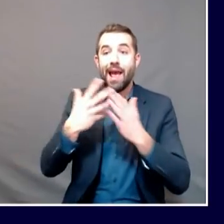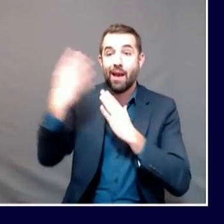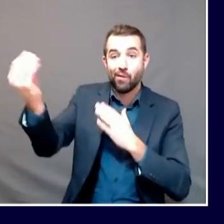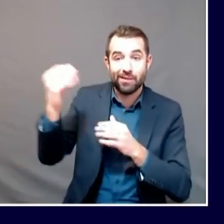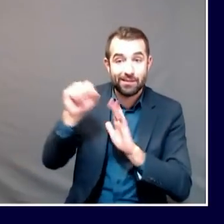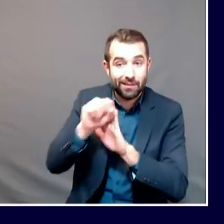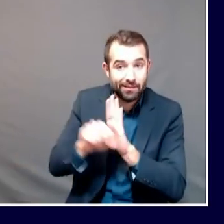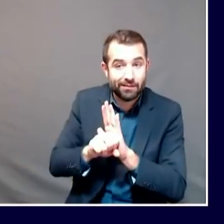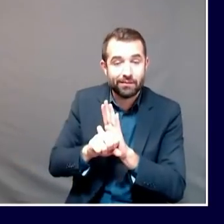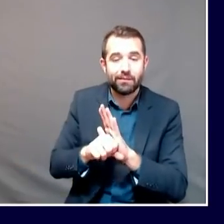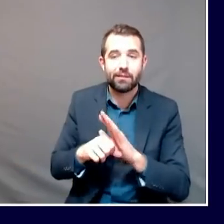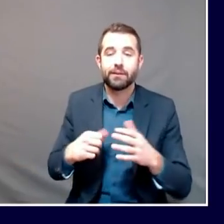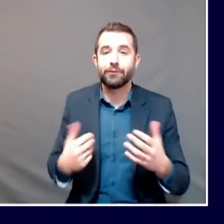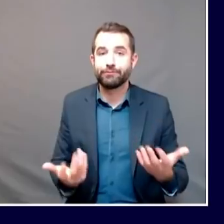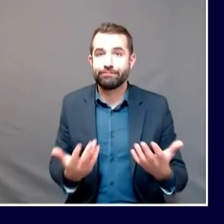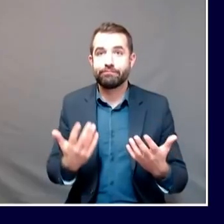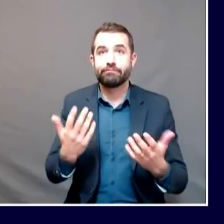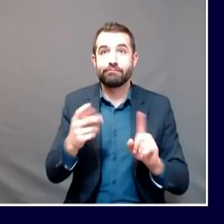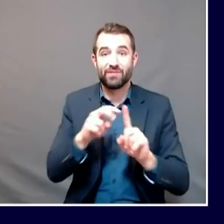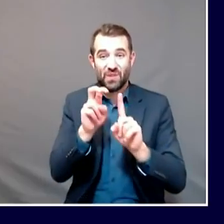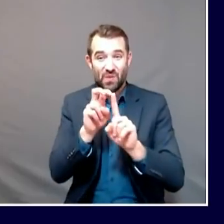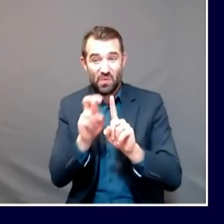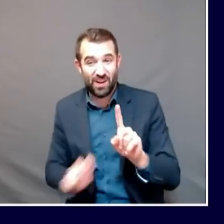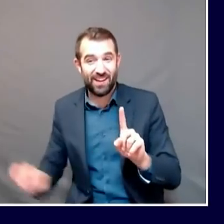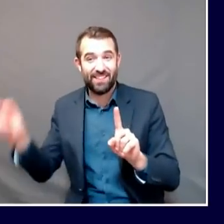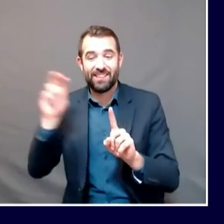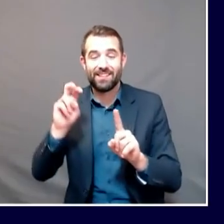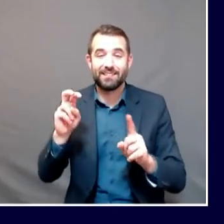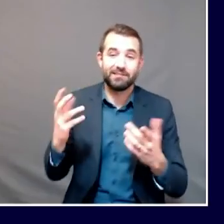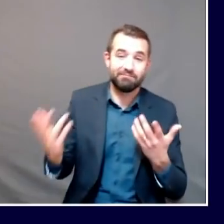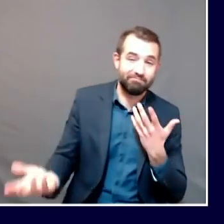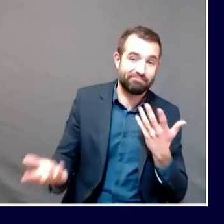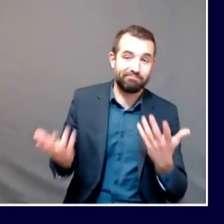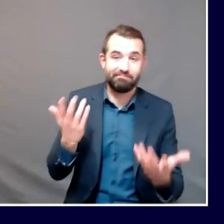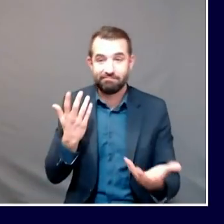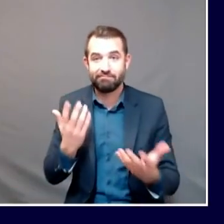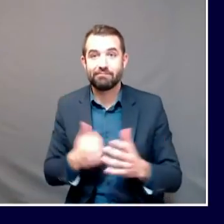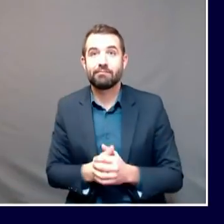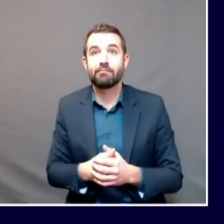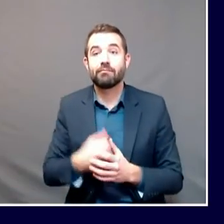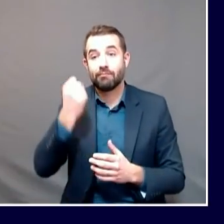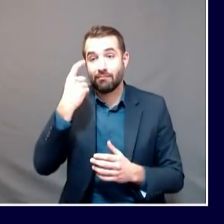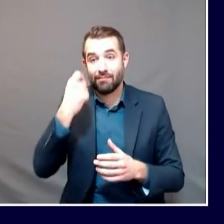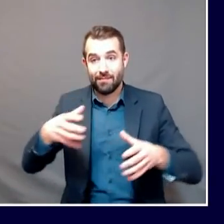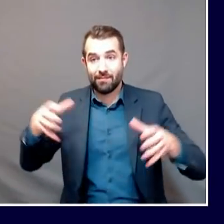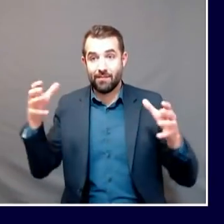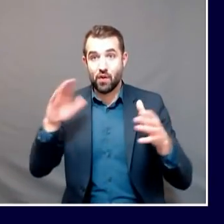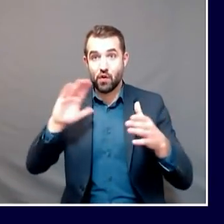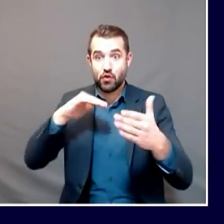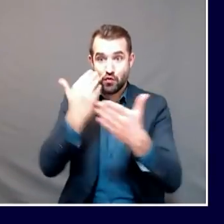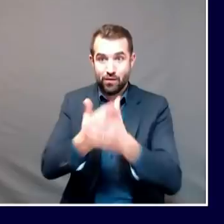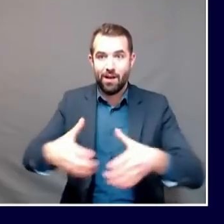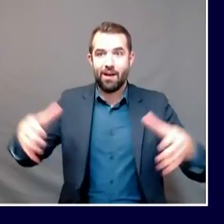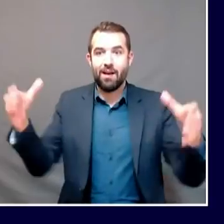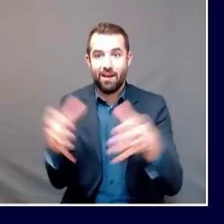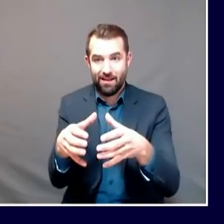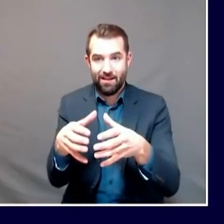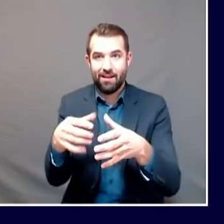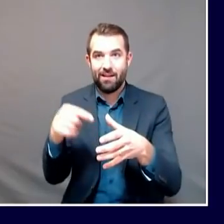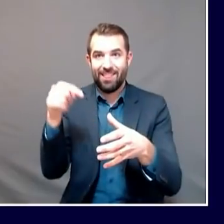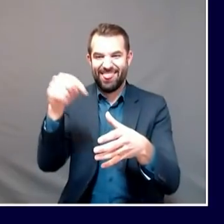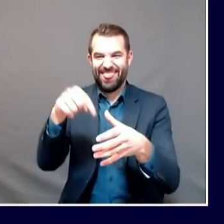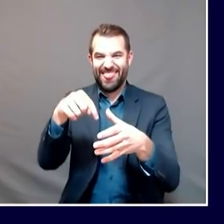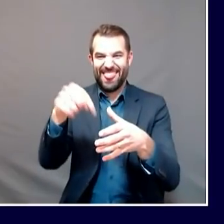the gatherings that cause concern. And it's not so much directly a function of travel, but it's the gatherings